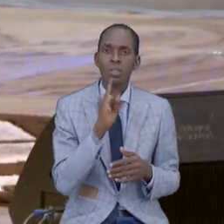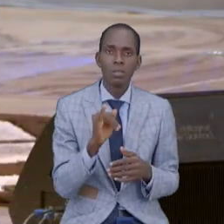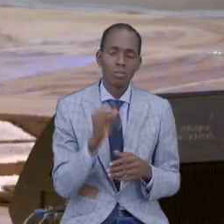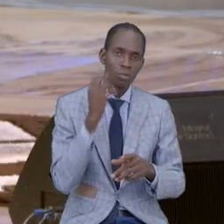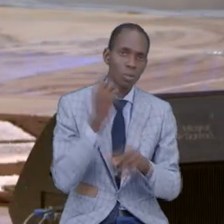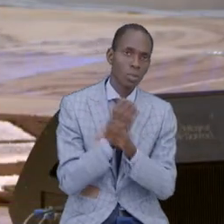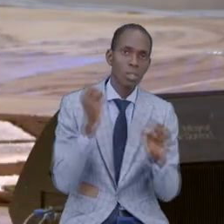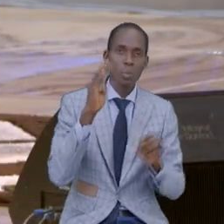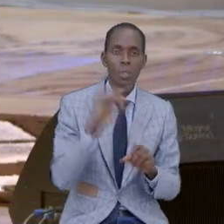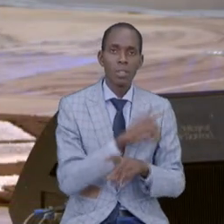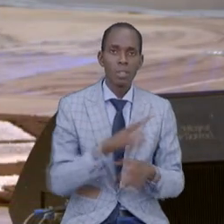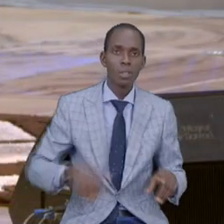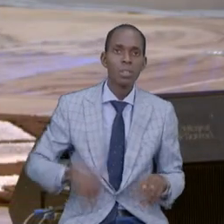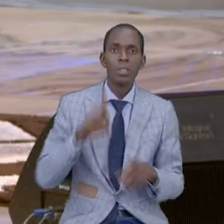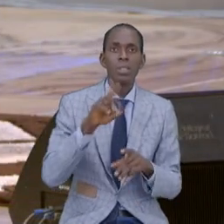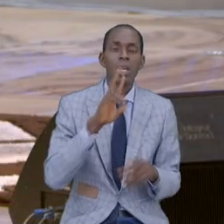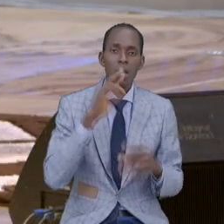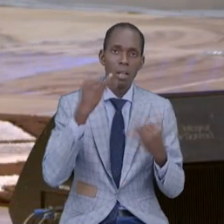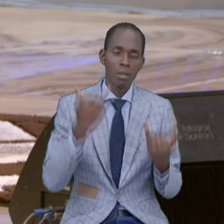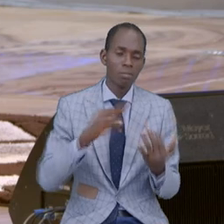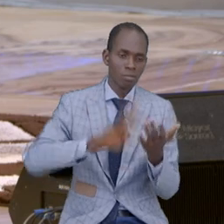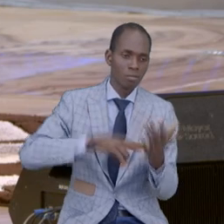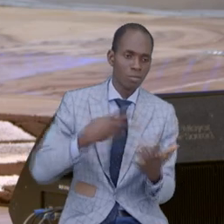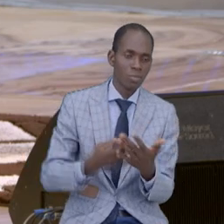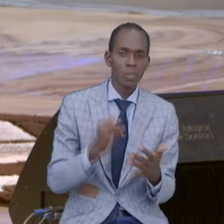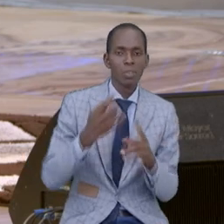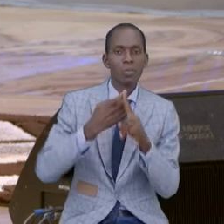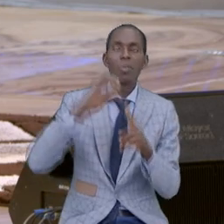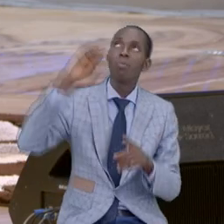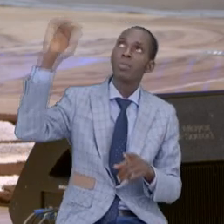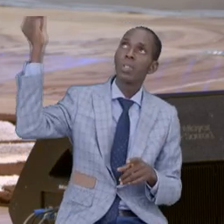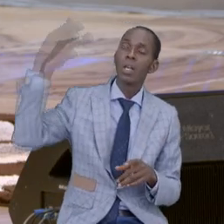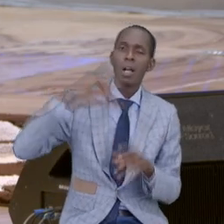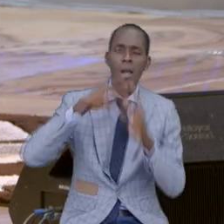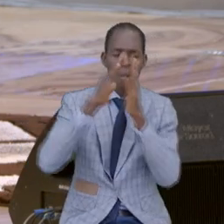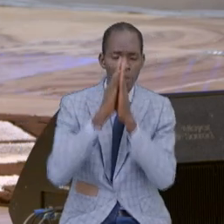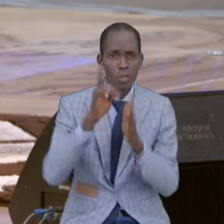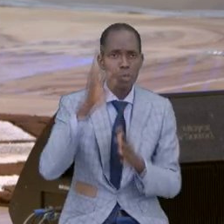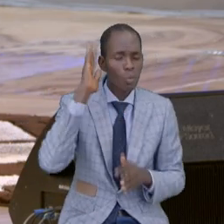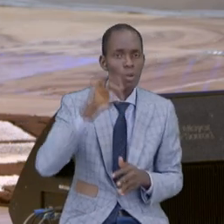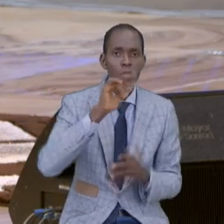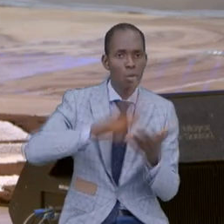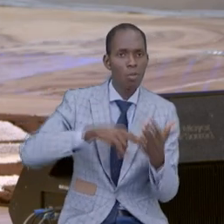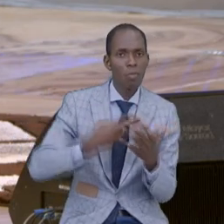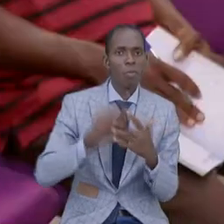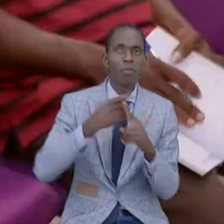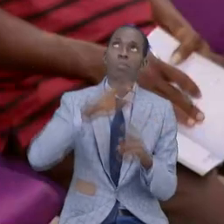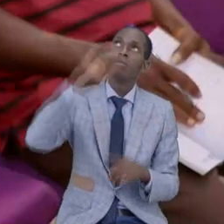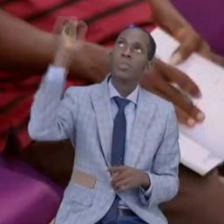law, ye are falling from grace. I pray you'll not fall from grace.